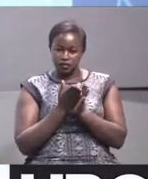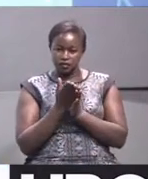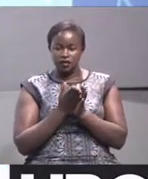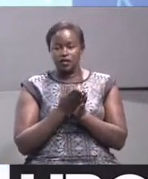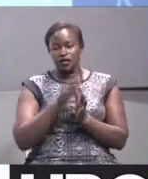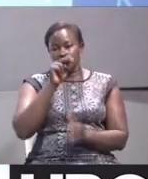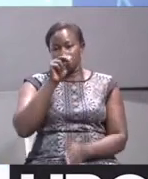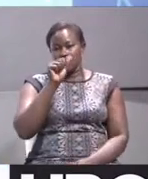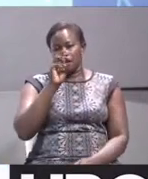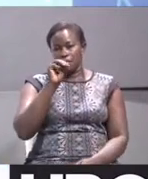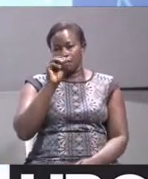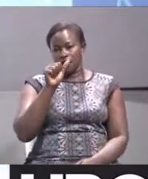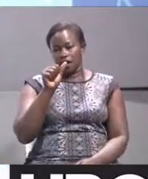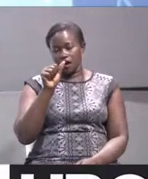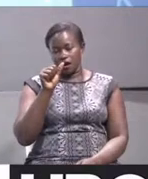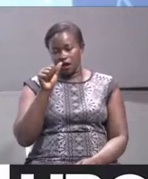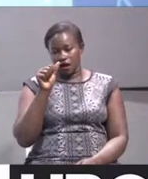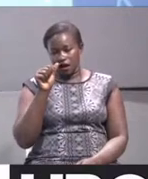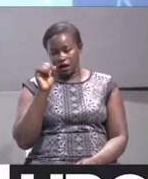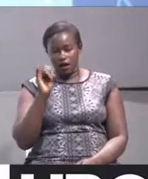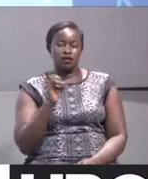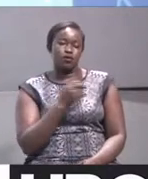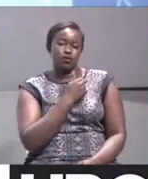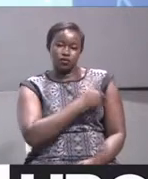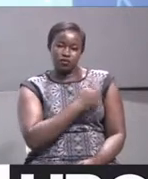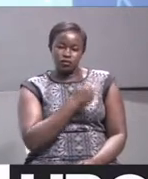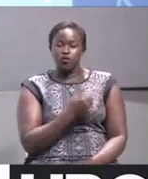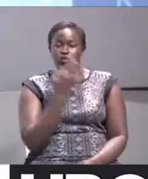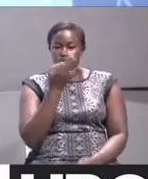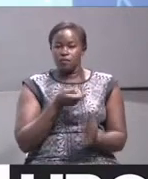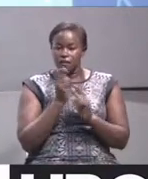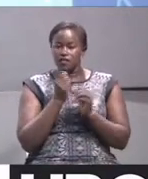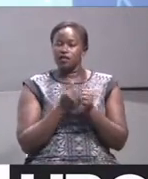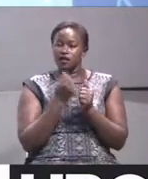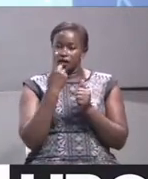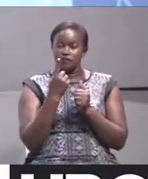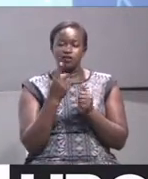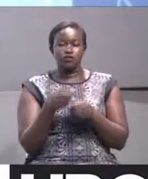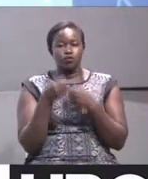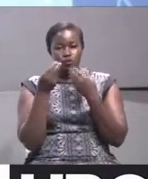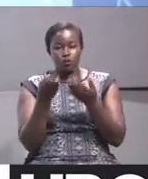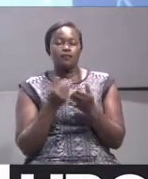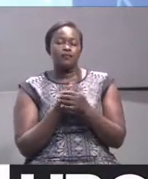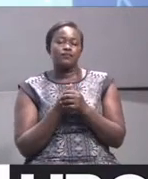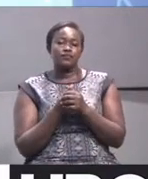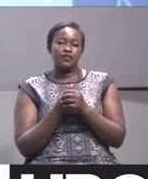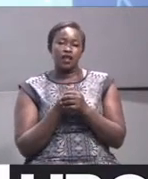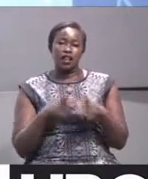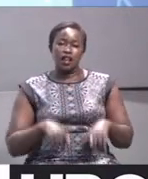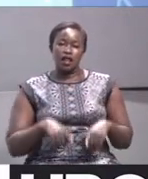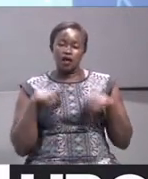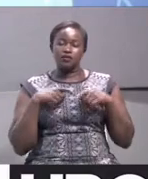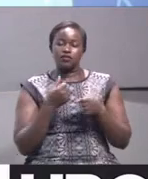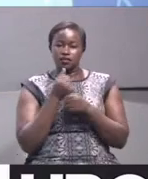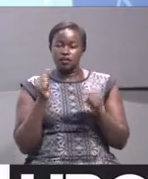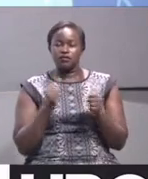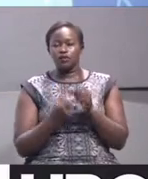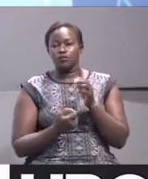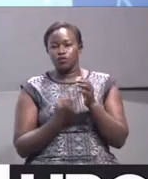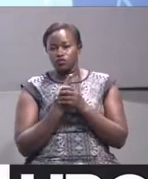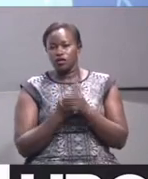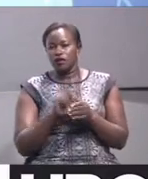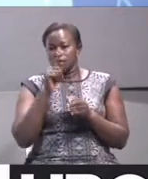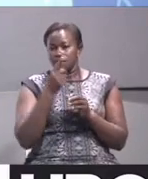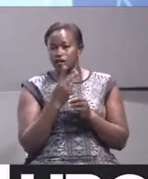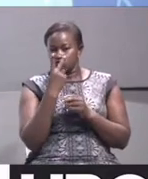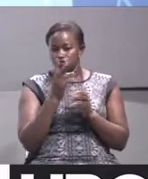Hospital in Chennai, India. Within 3 months, 11 patients have been provided with this life-saving opportunity. The first two